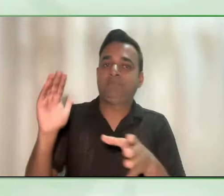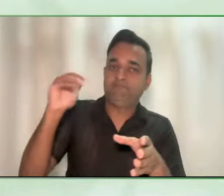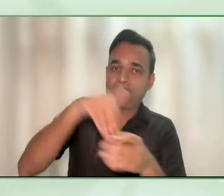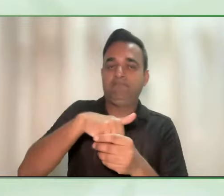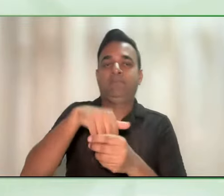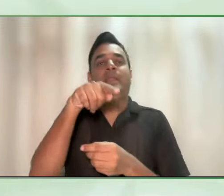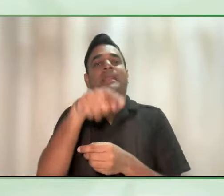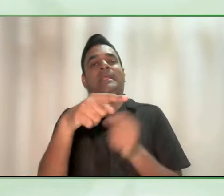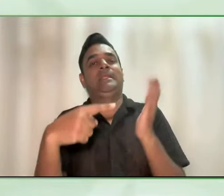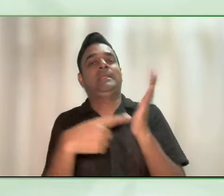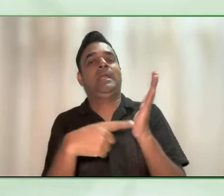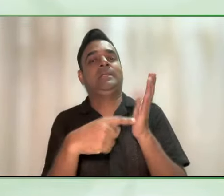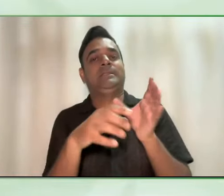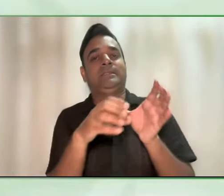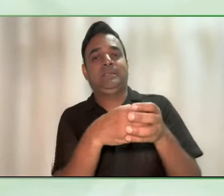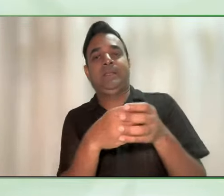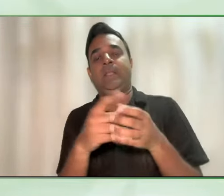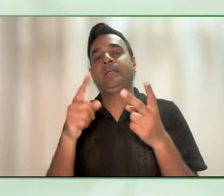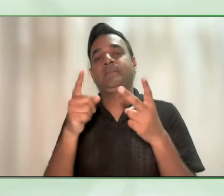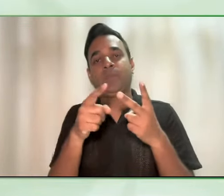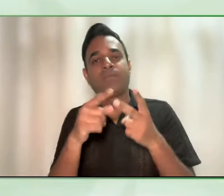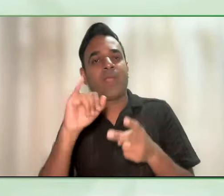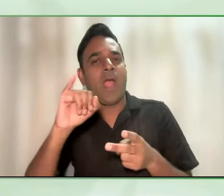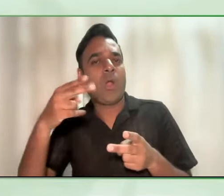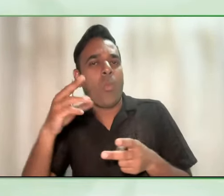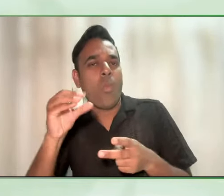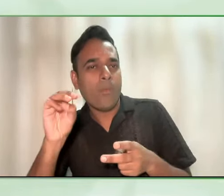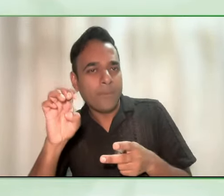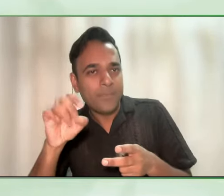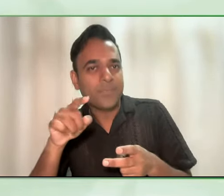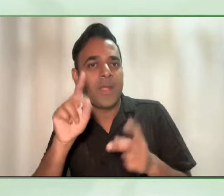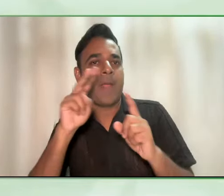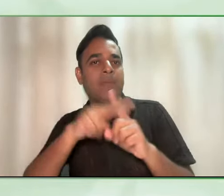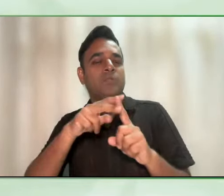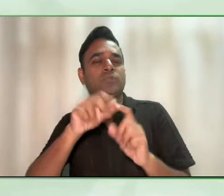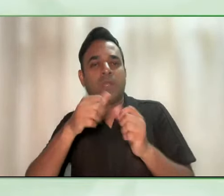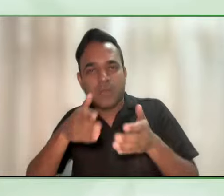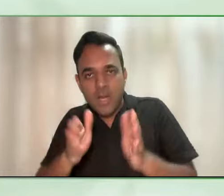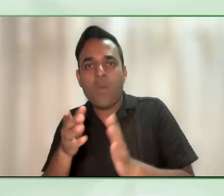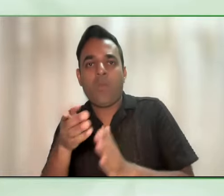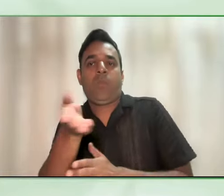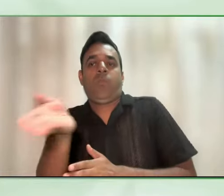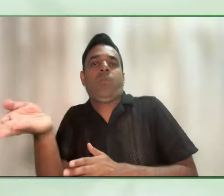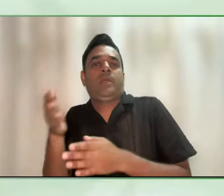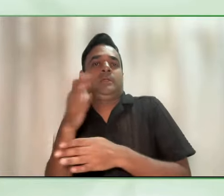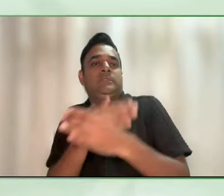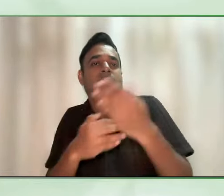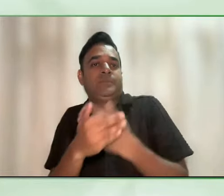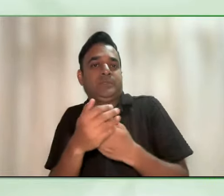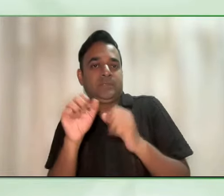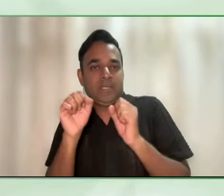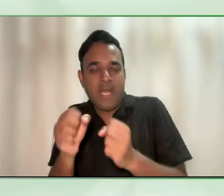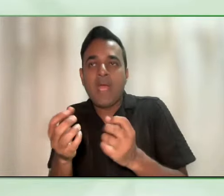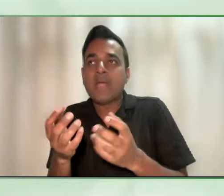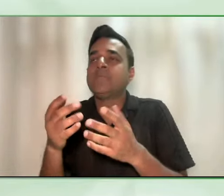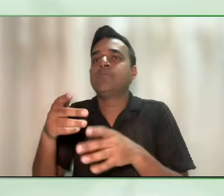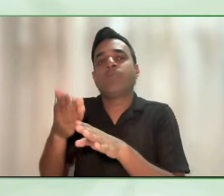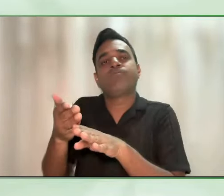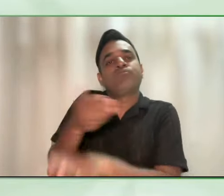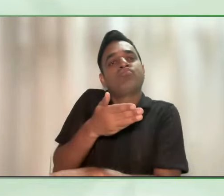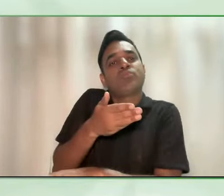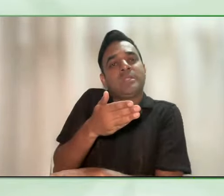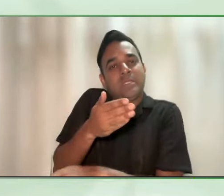Javier's organization is doing. What are, according to you and Margarita, the most workable strategies to